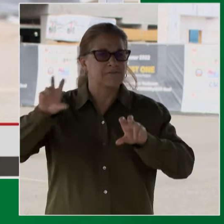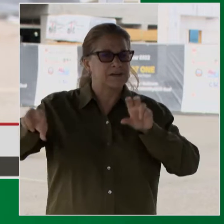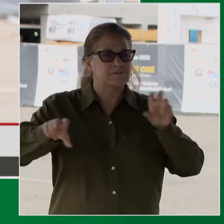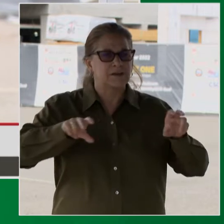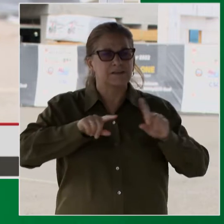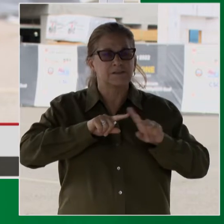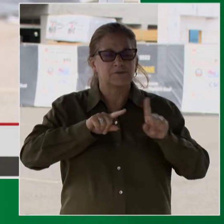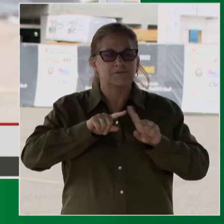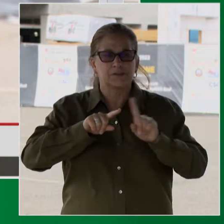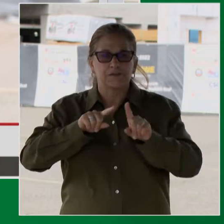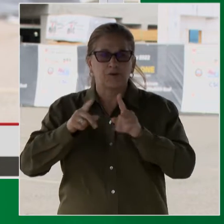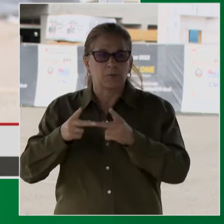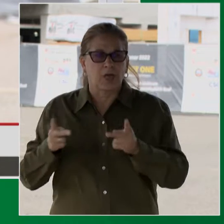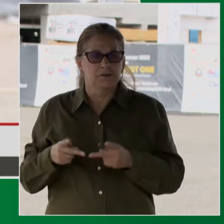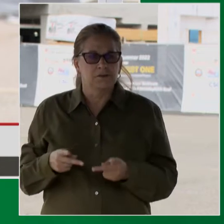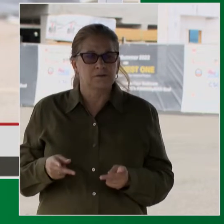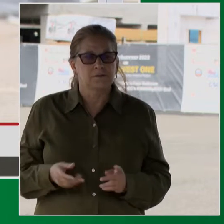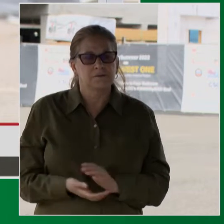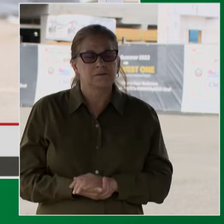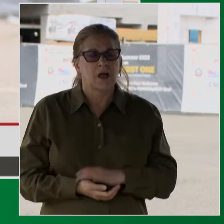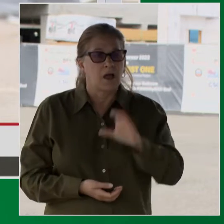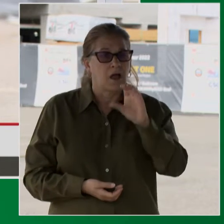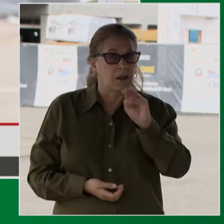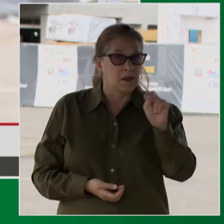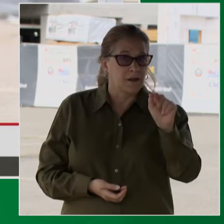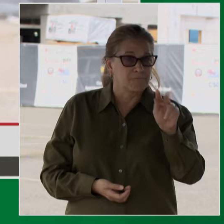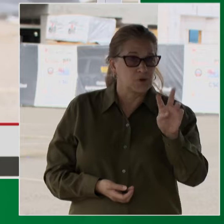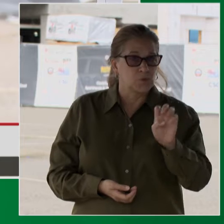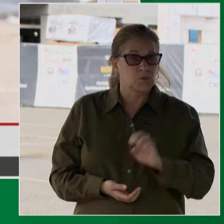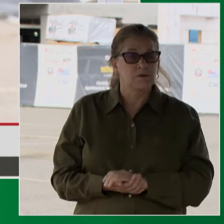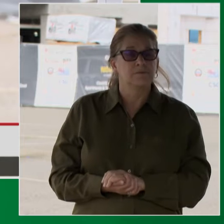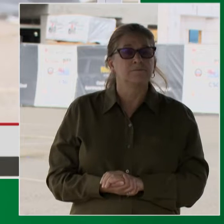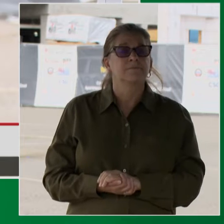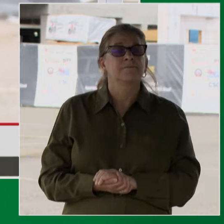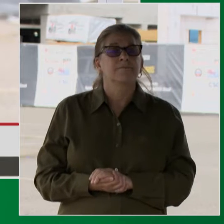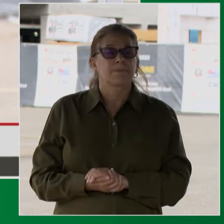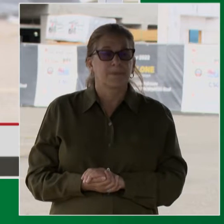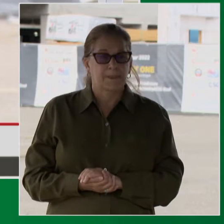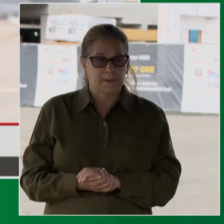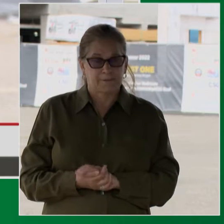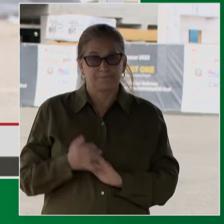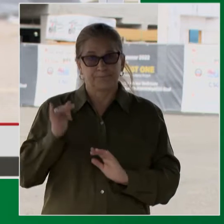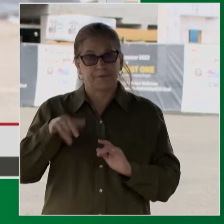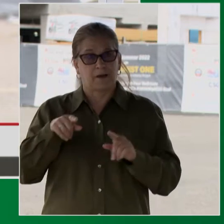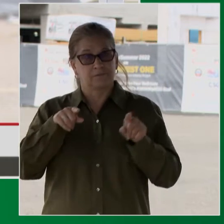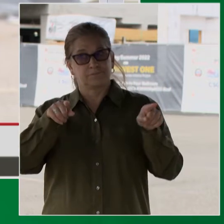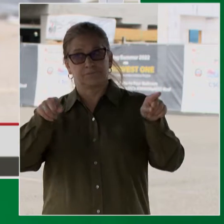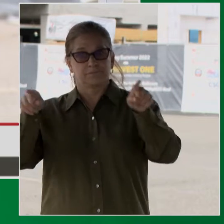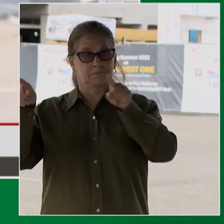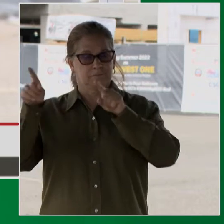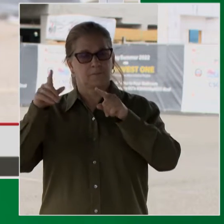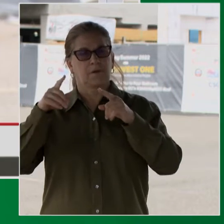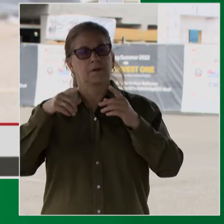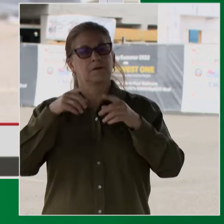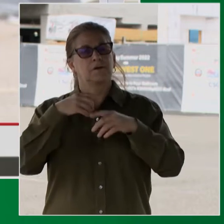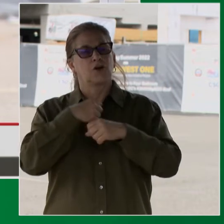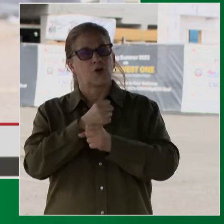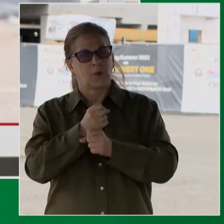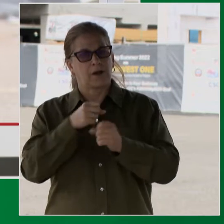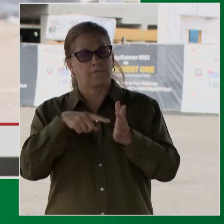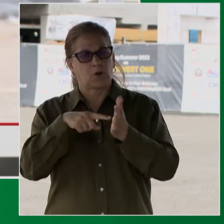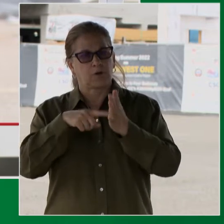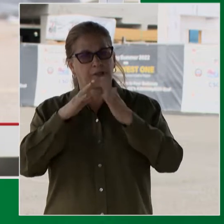Wisconsin and Connecticut, to make sure that we can build more housing there and more affordable housing, as well as we're excited